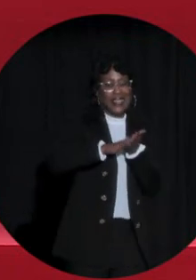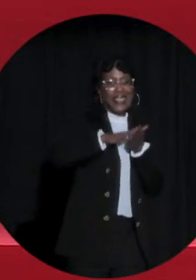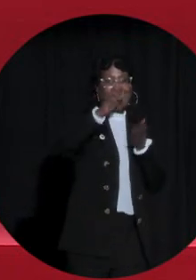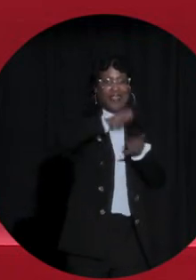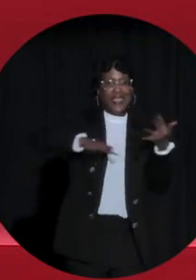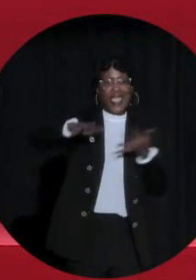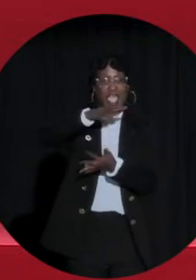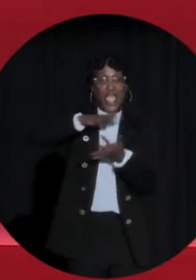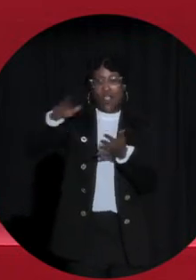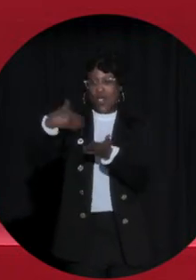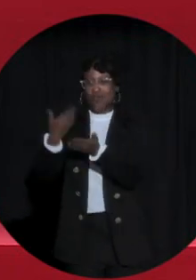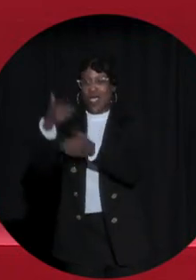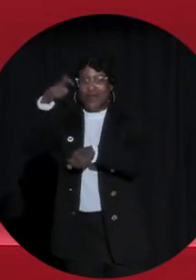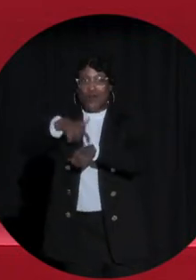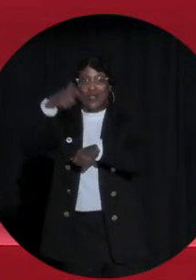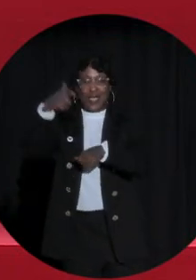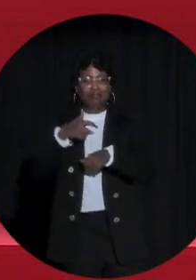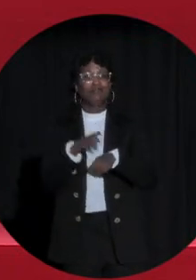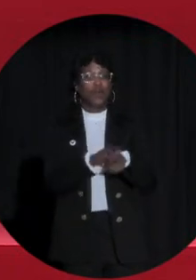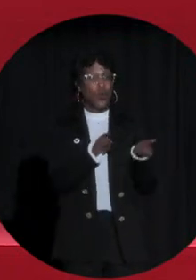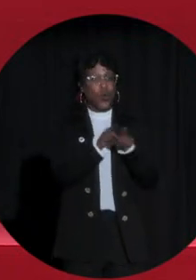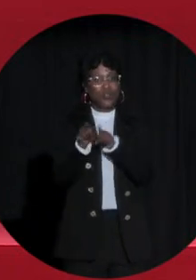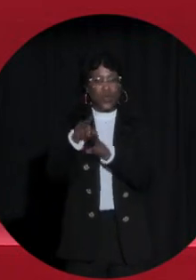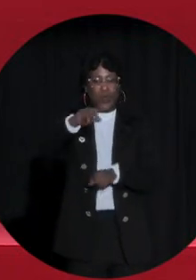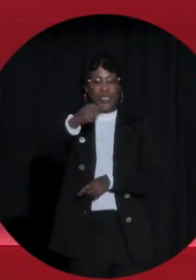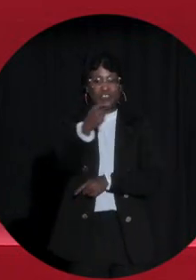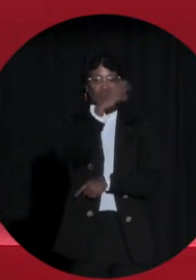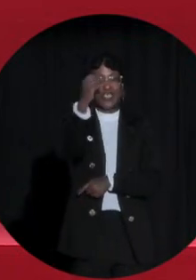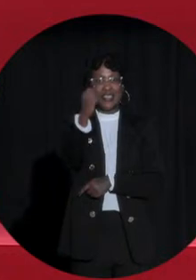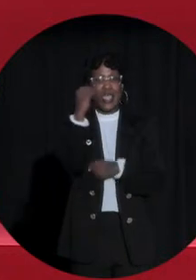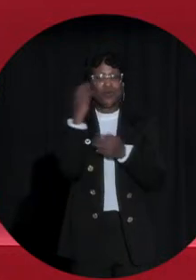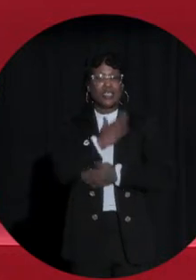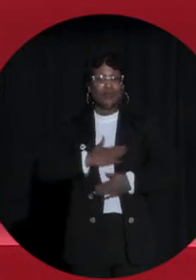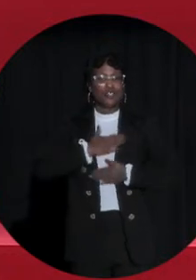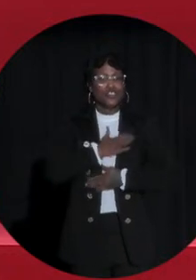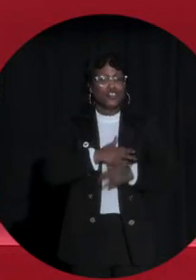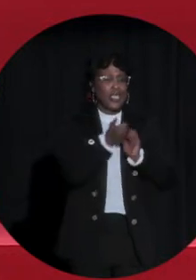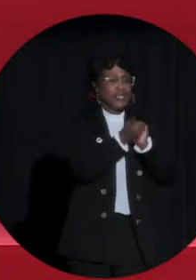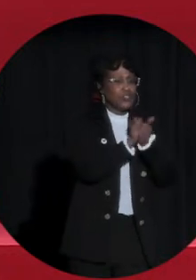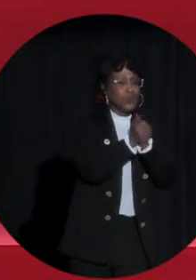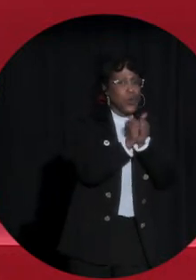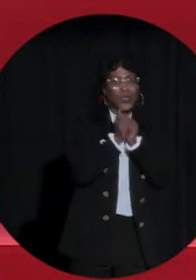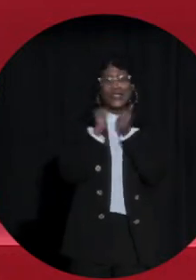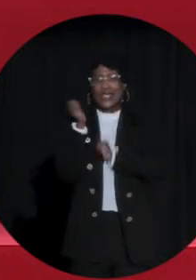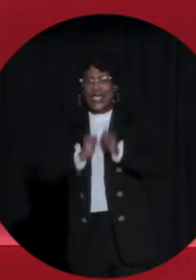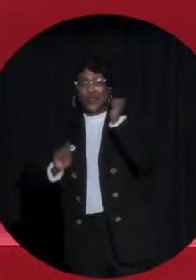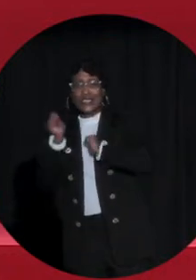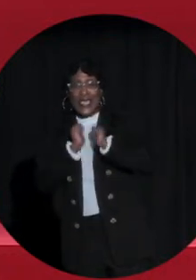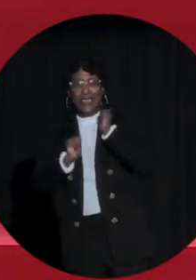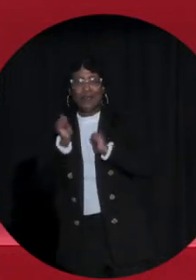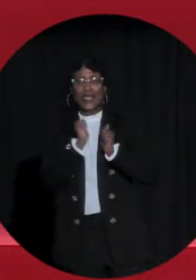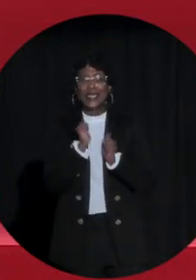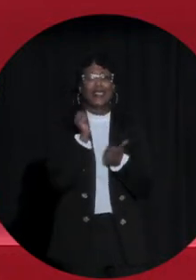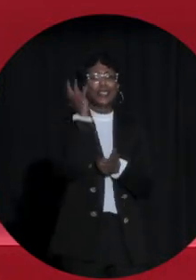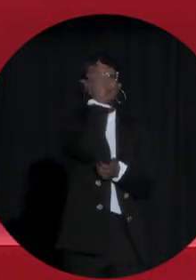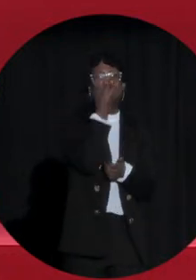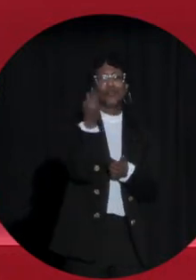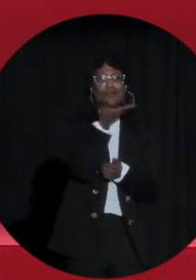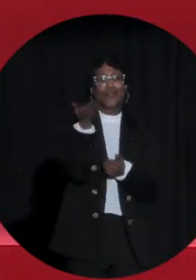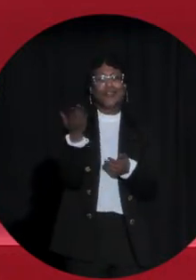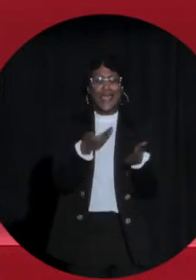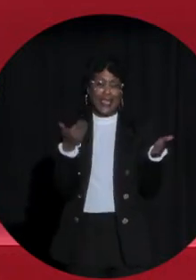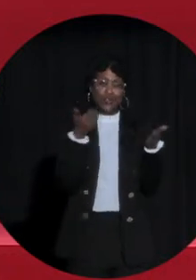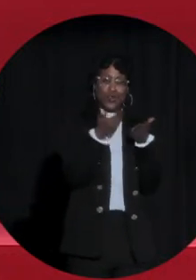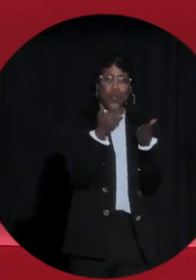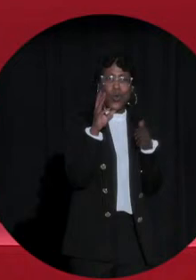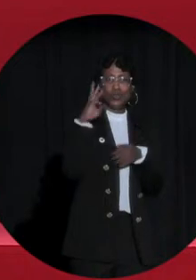visit for sports, entertainment, or to appreciate natural beauty so close to Washington. I see a Prince George's